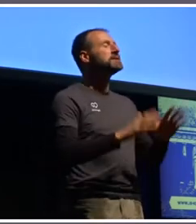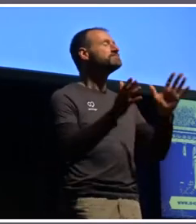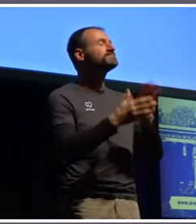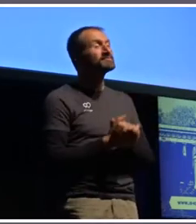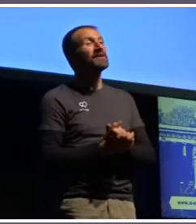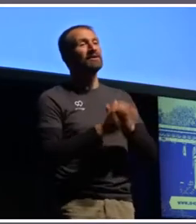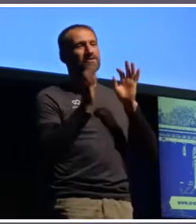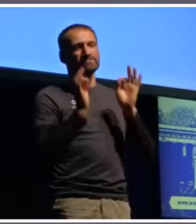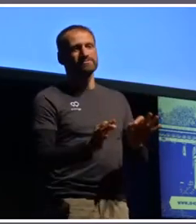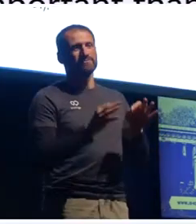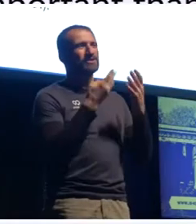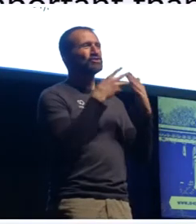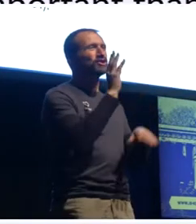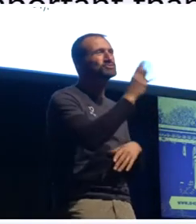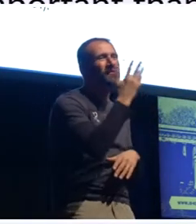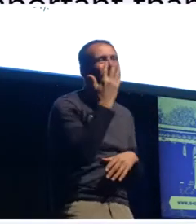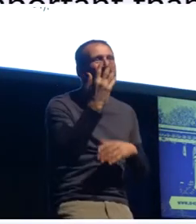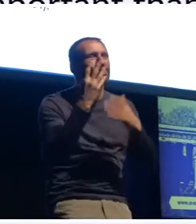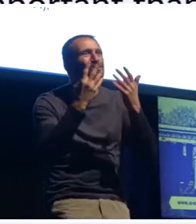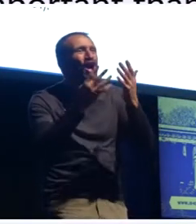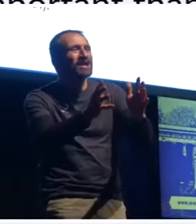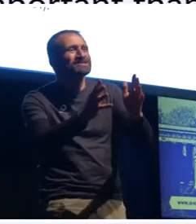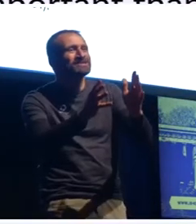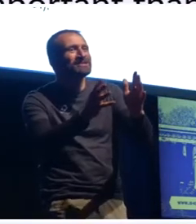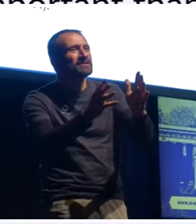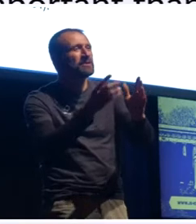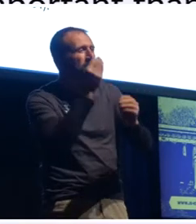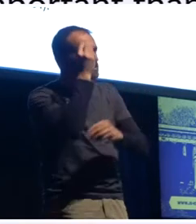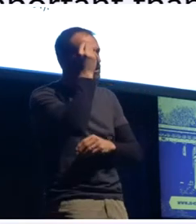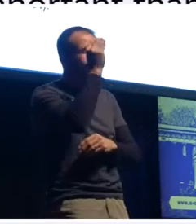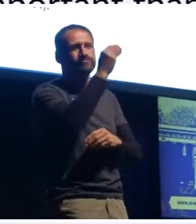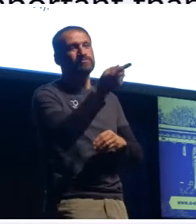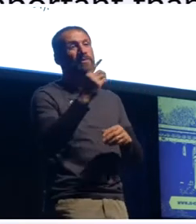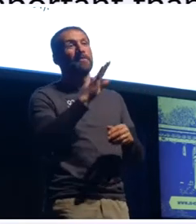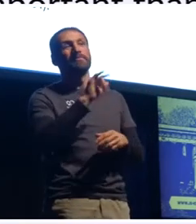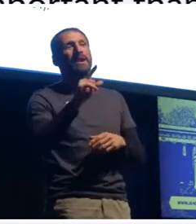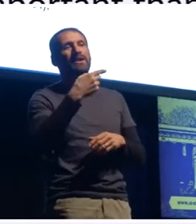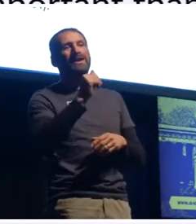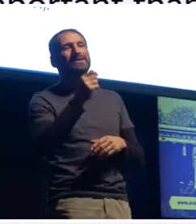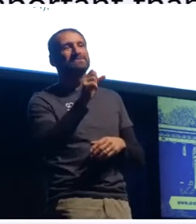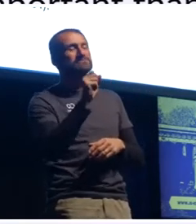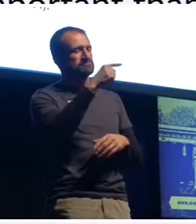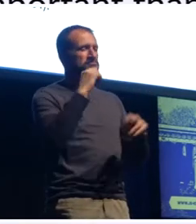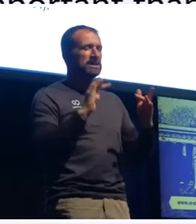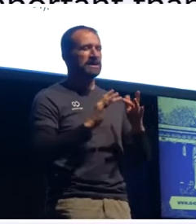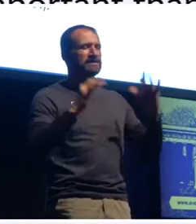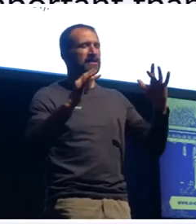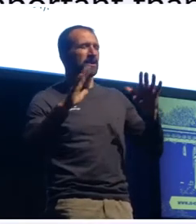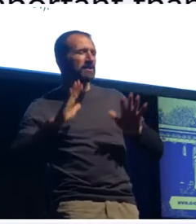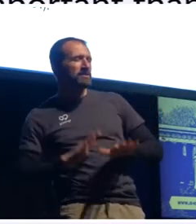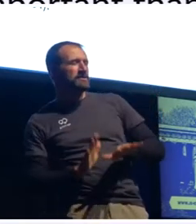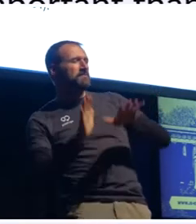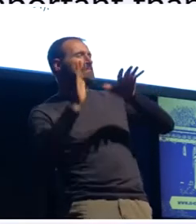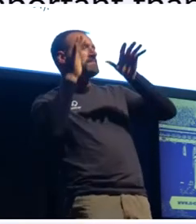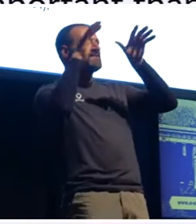Then 1995 came along, and there was this memo from Bill Gates called the Internet Tidal Wave, where he basically said, "Hey, this internet